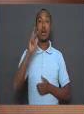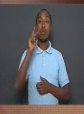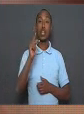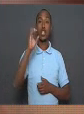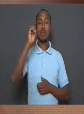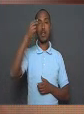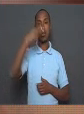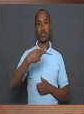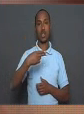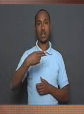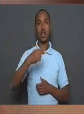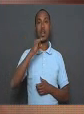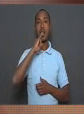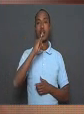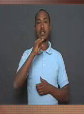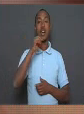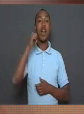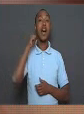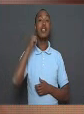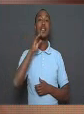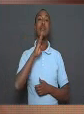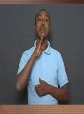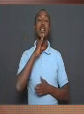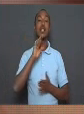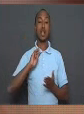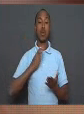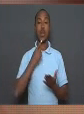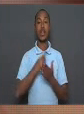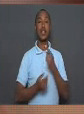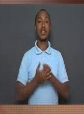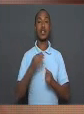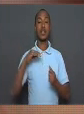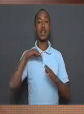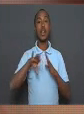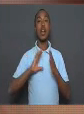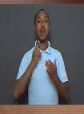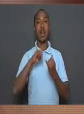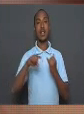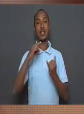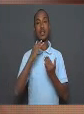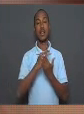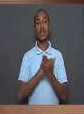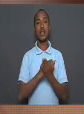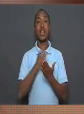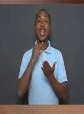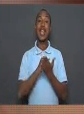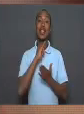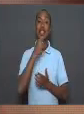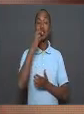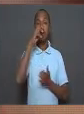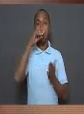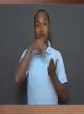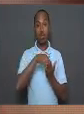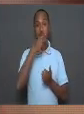Potassium hydroxide is another base that we discussed in our last lesson. It is also referred